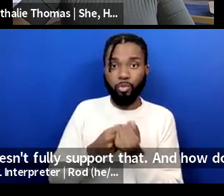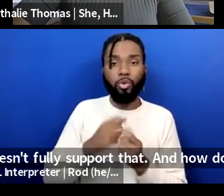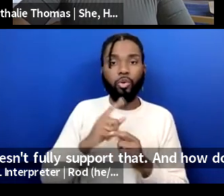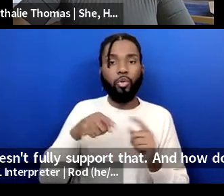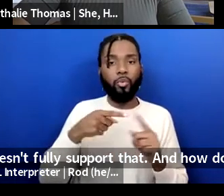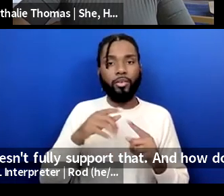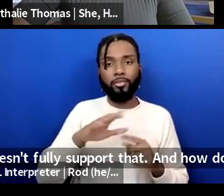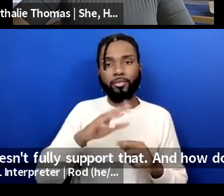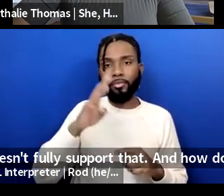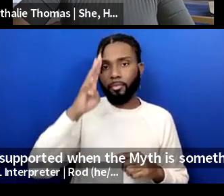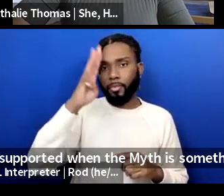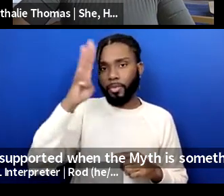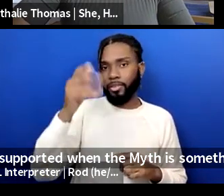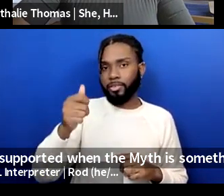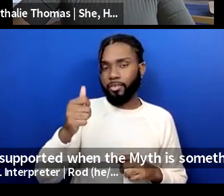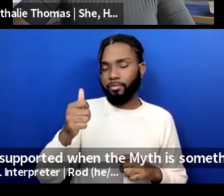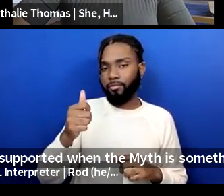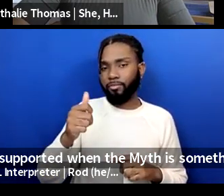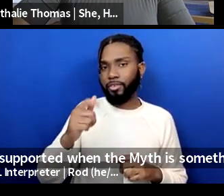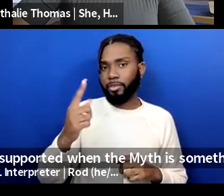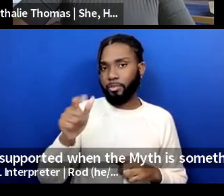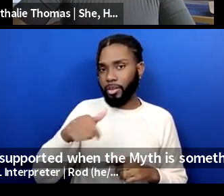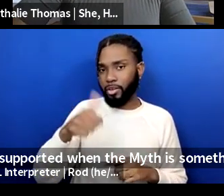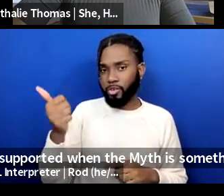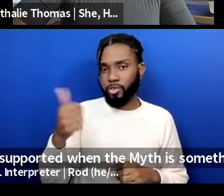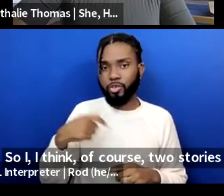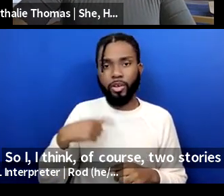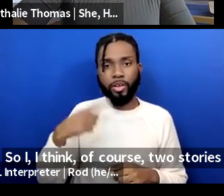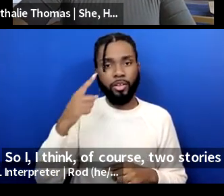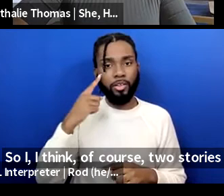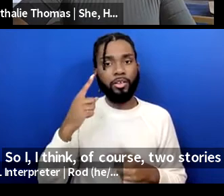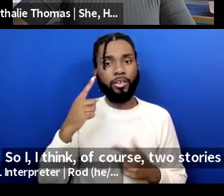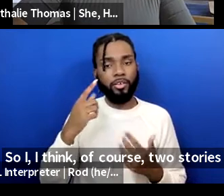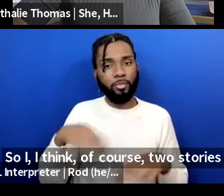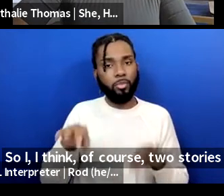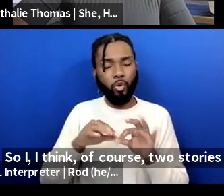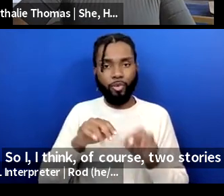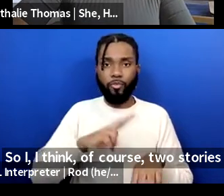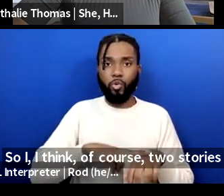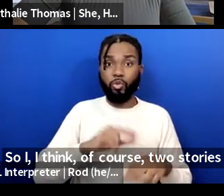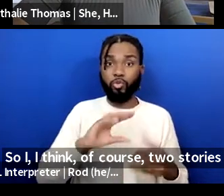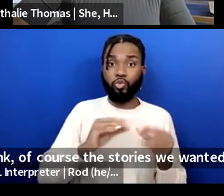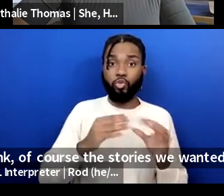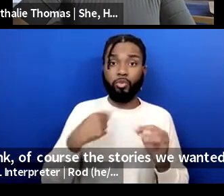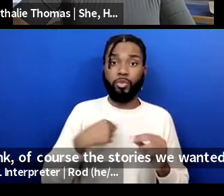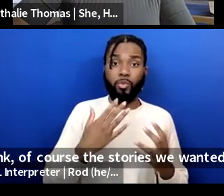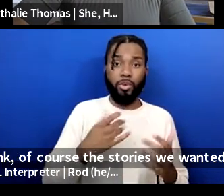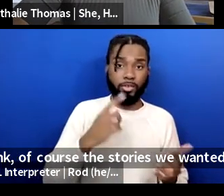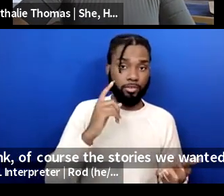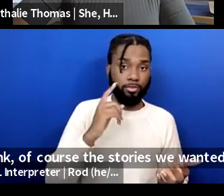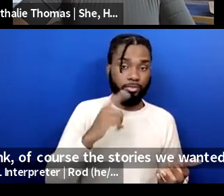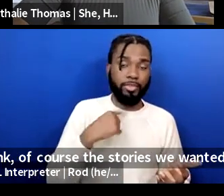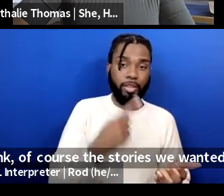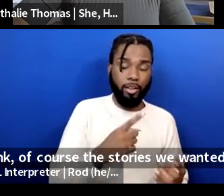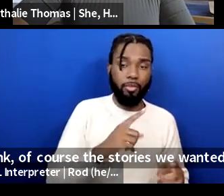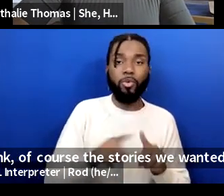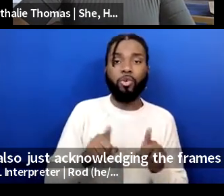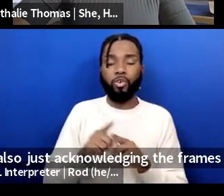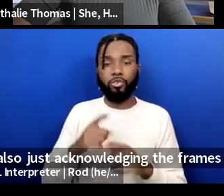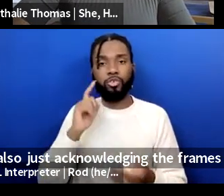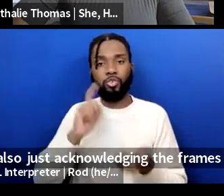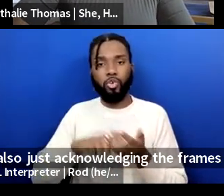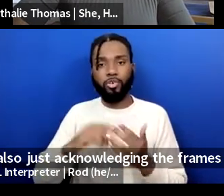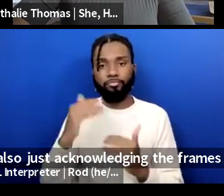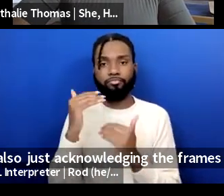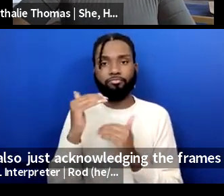else? So I think, of course, it's the stories we want to tell, but I think also just acknowledging the frames and the limitations within